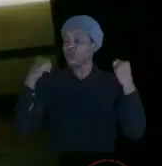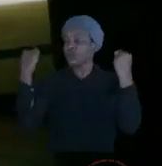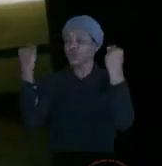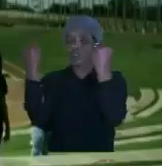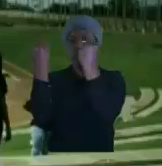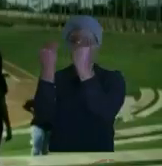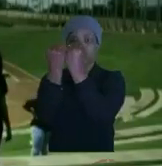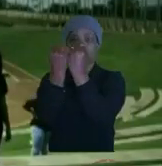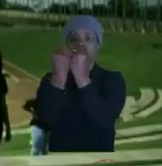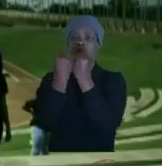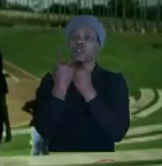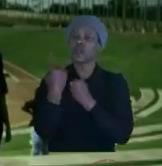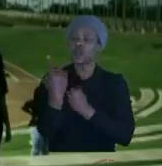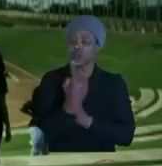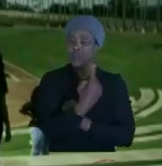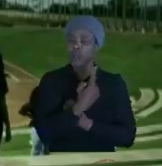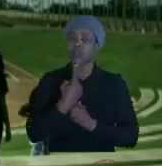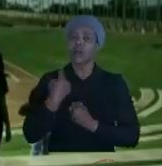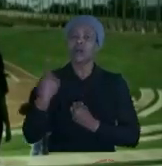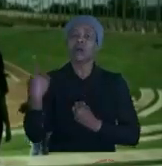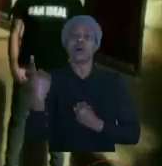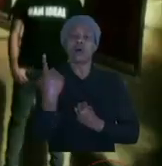I hope to see